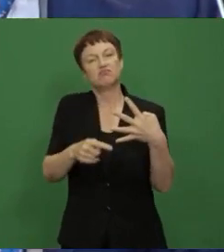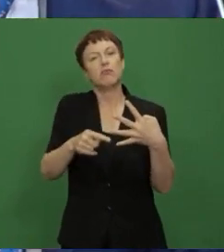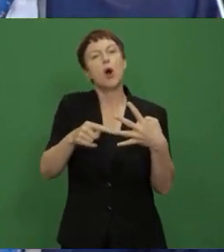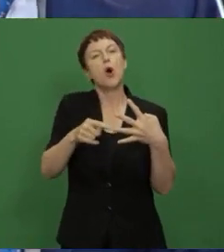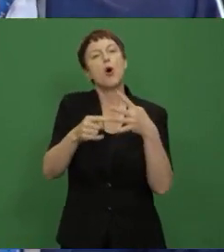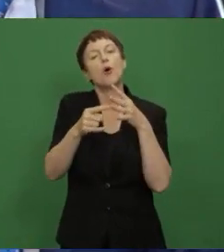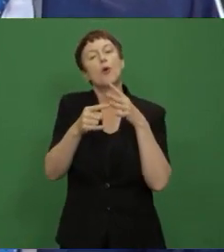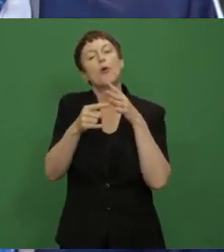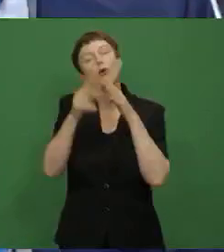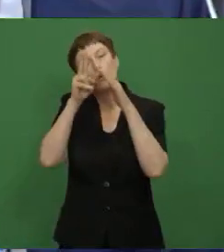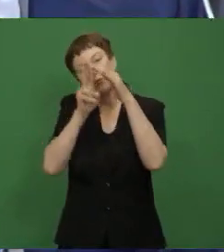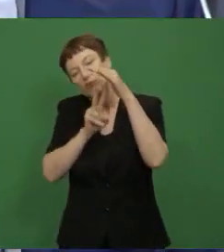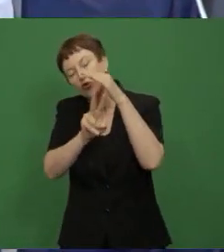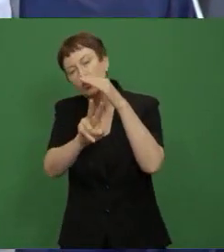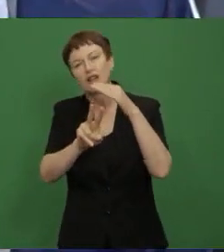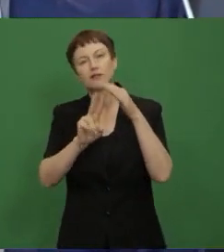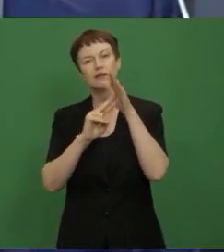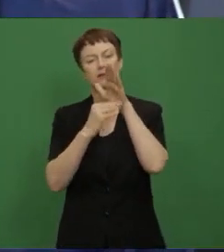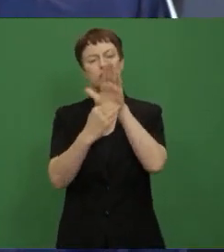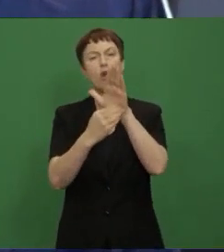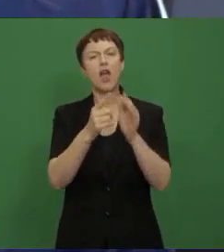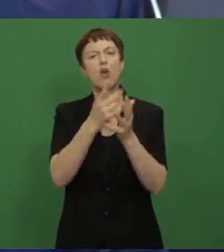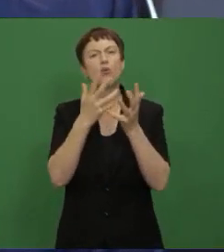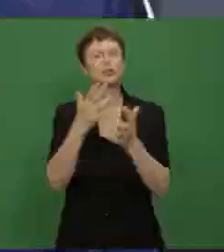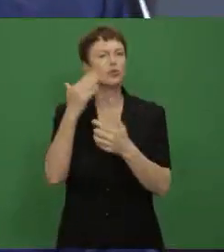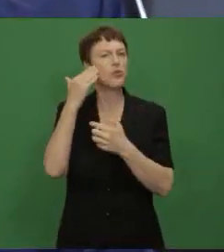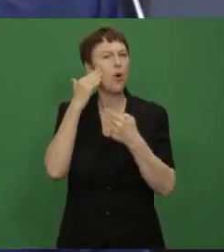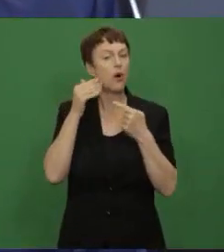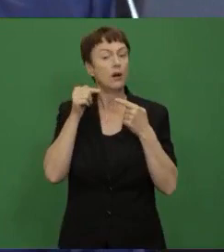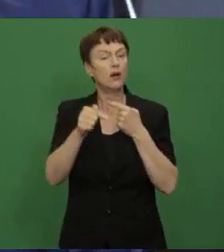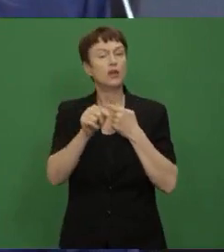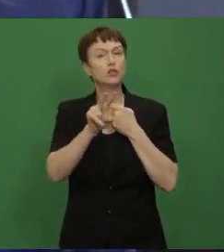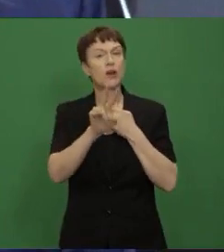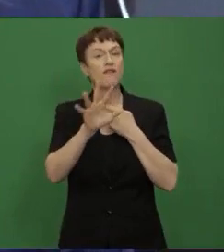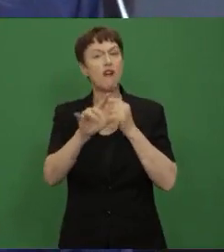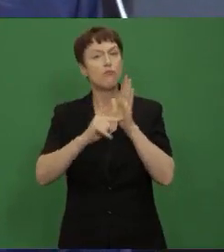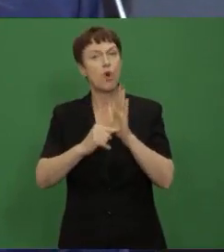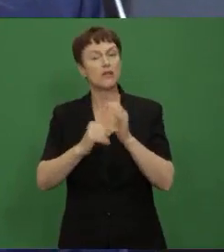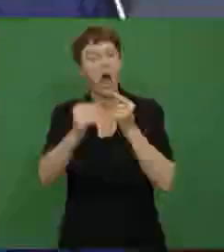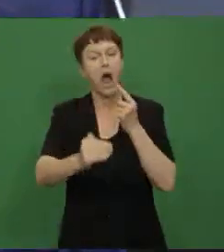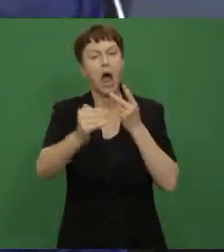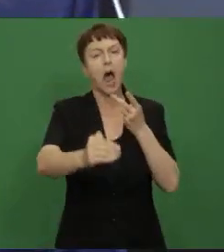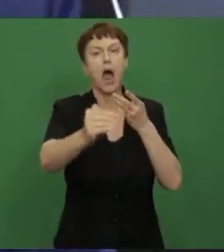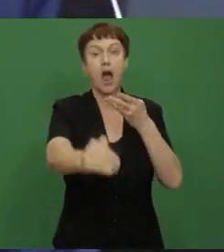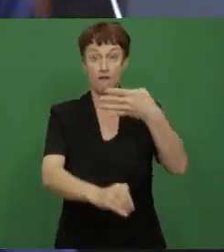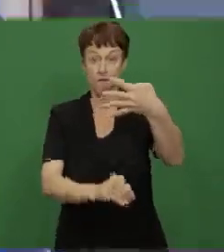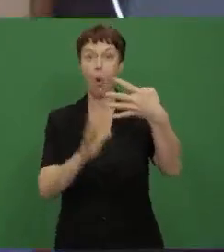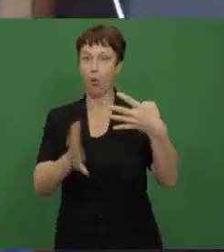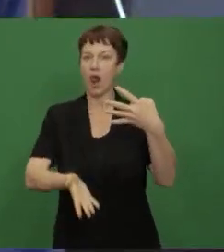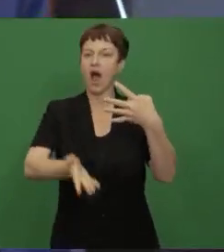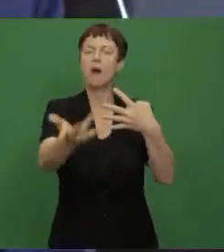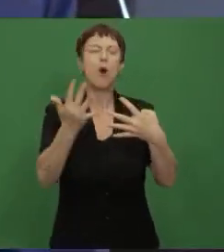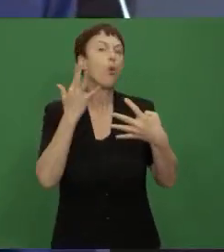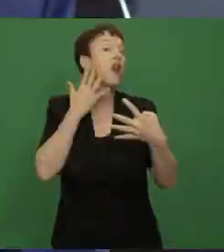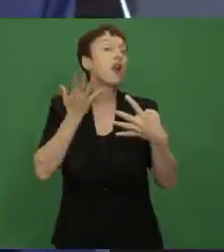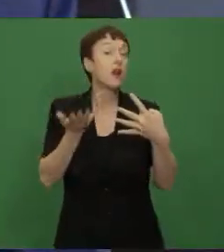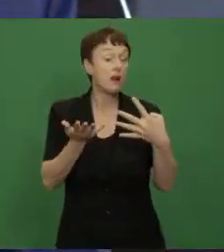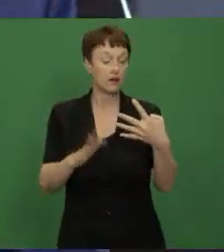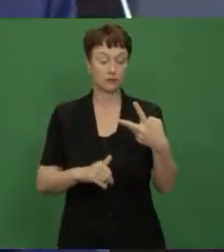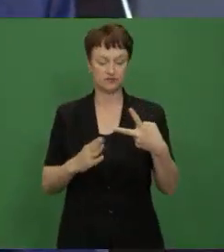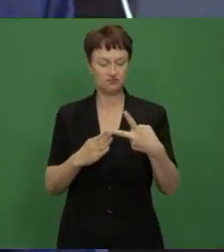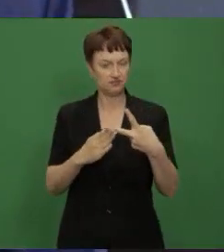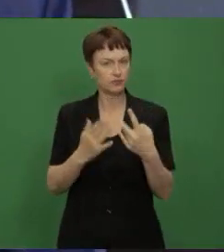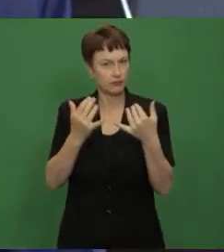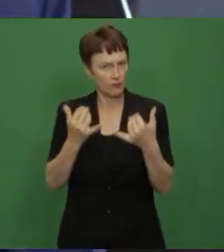And Peter Montalto, can you discuss more this trade-off between waiting to hike versus moving now? What